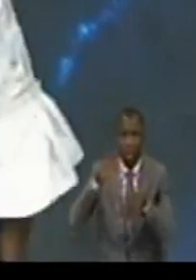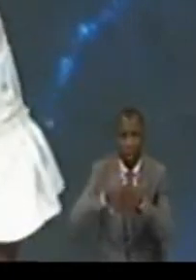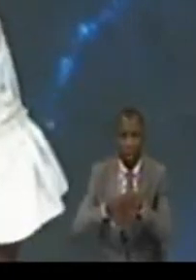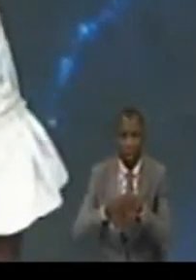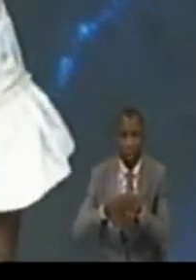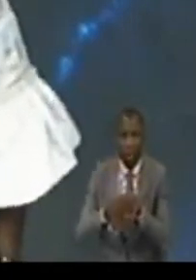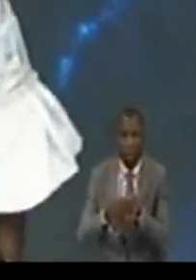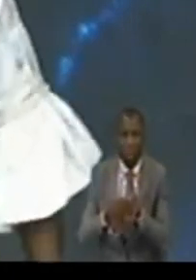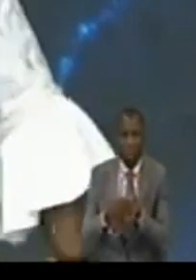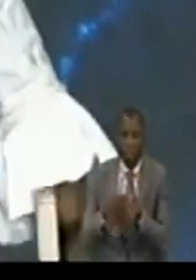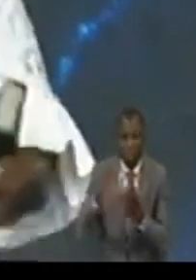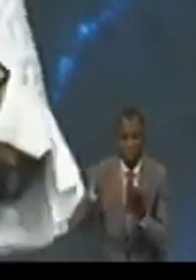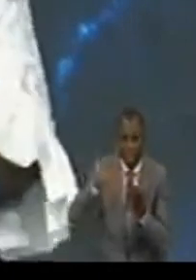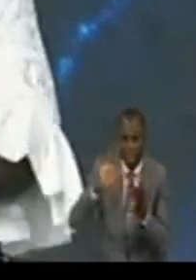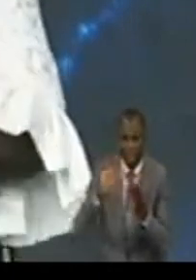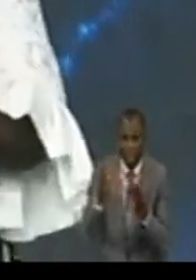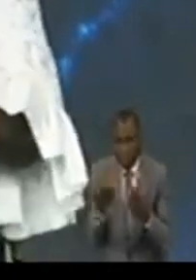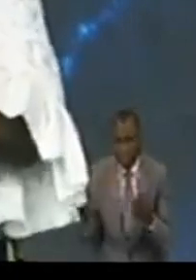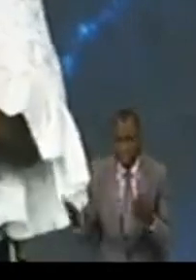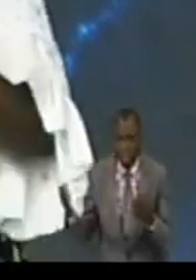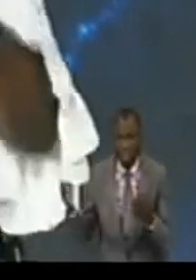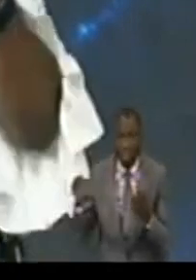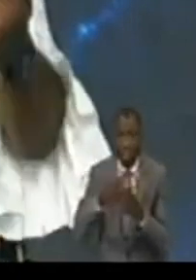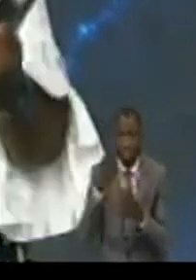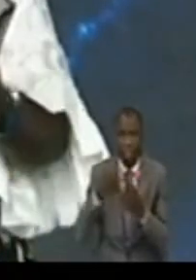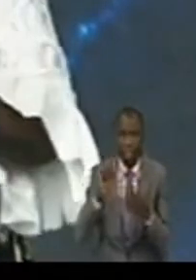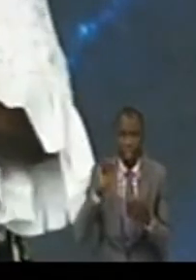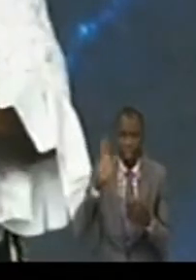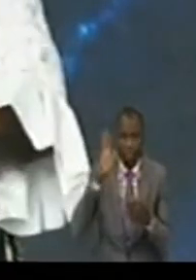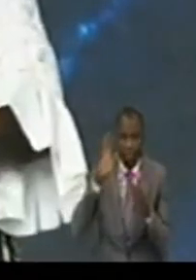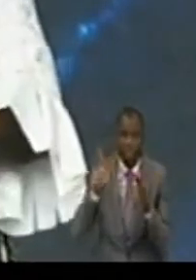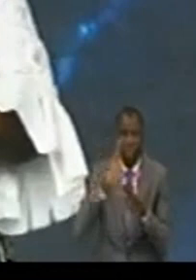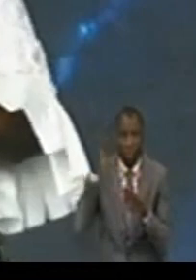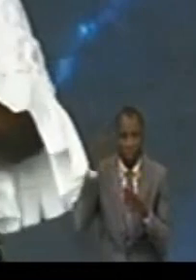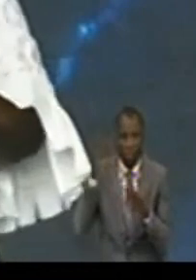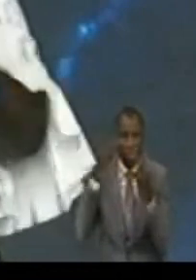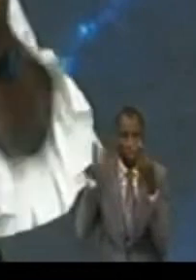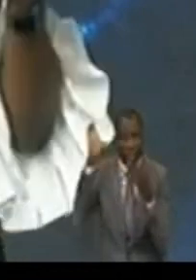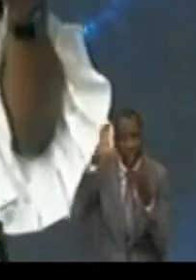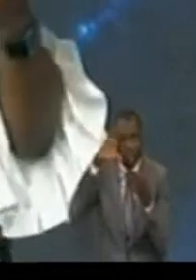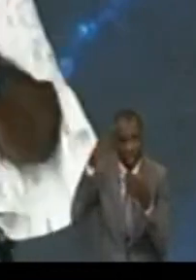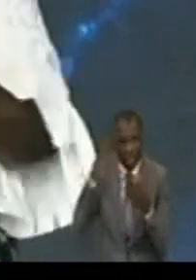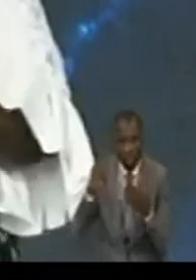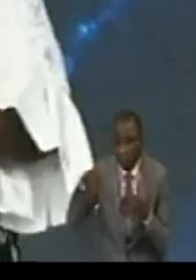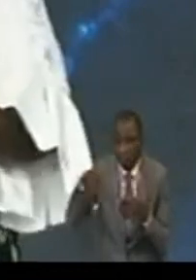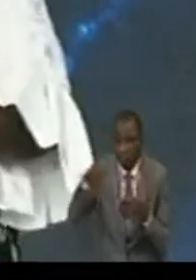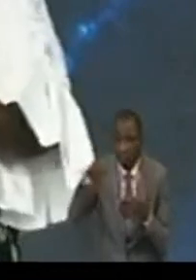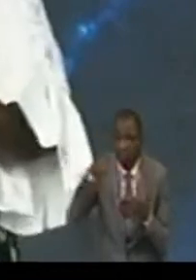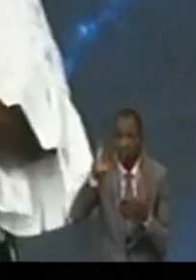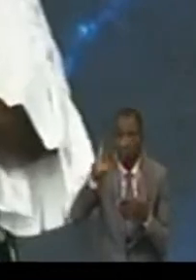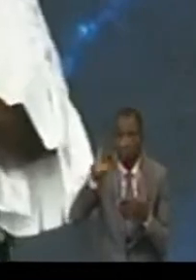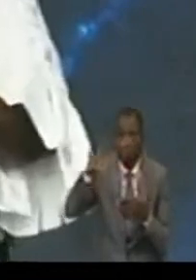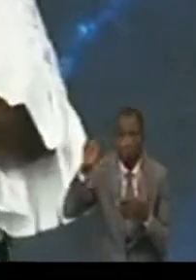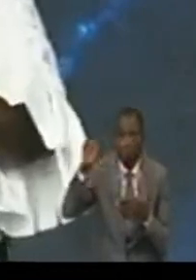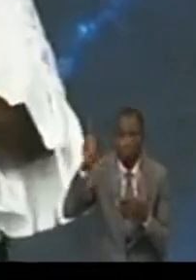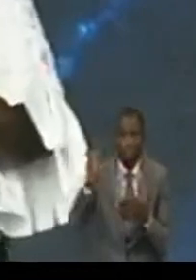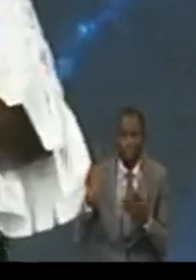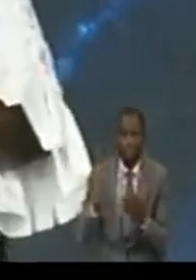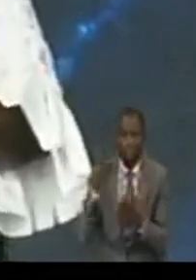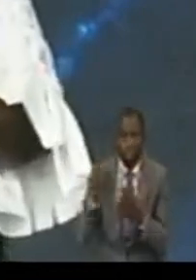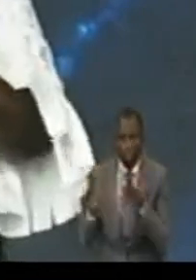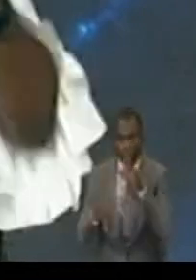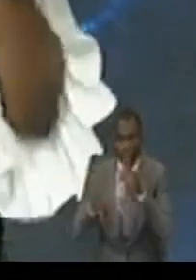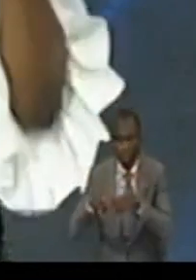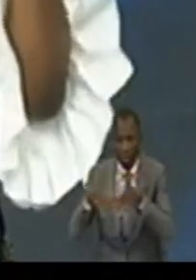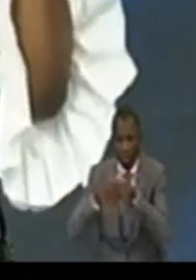like a pillow to put before I sit. So I've been living with that problem for the past 5 years. It was at the